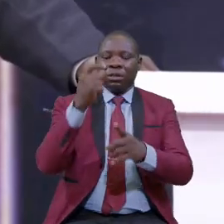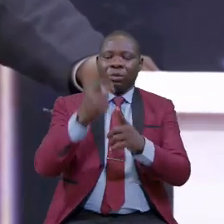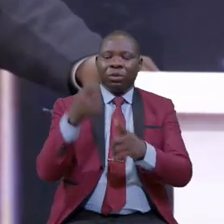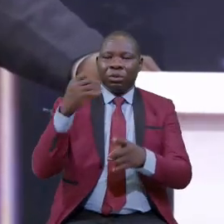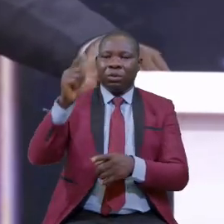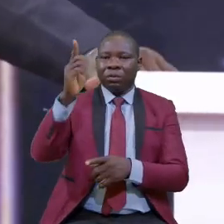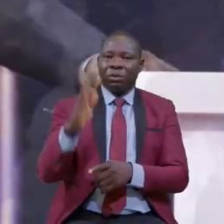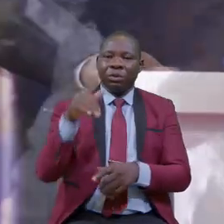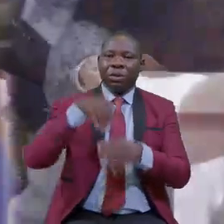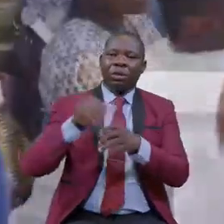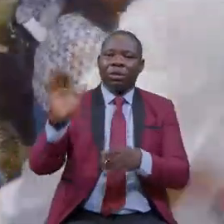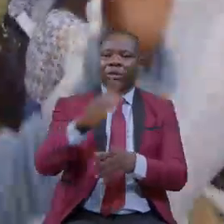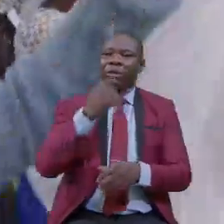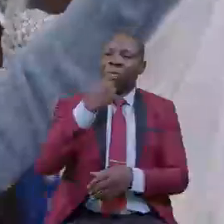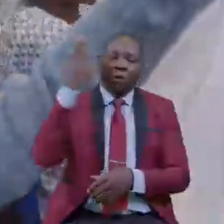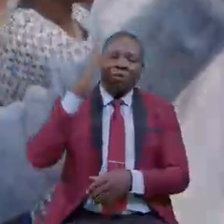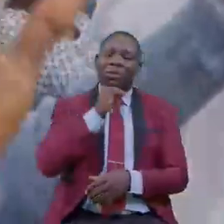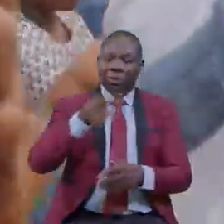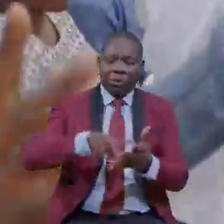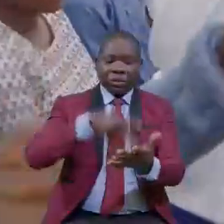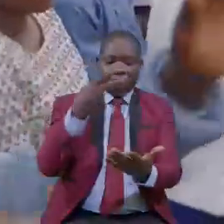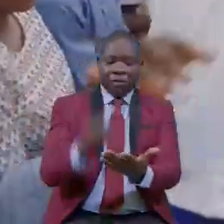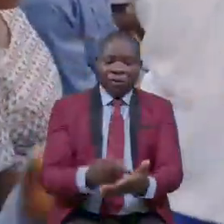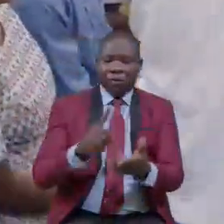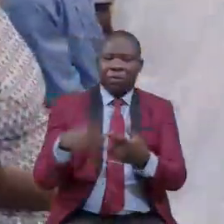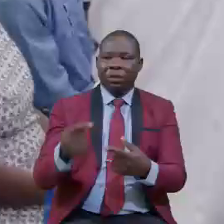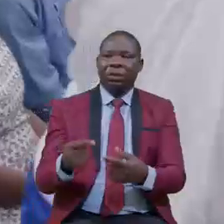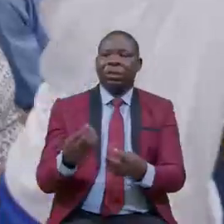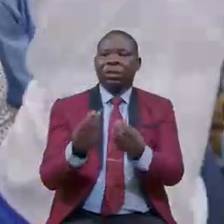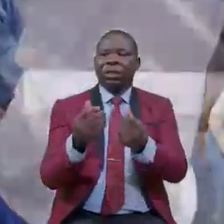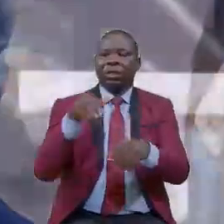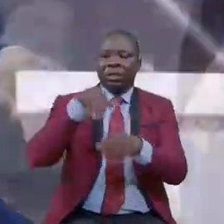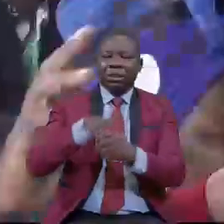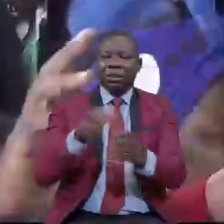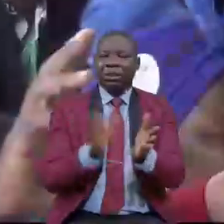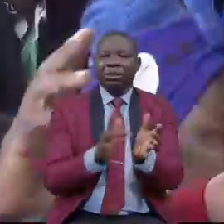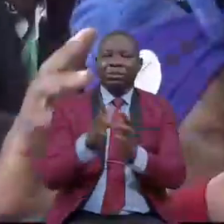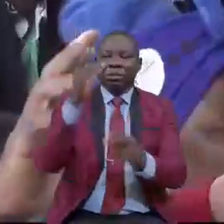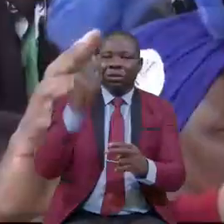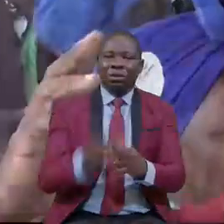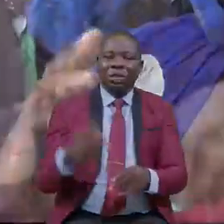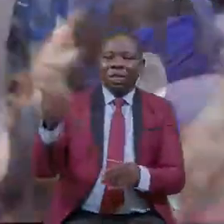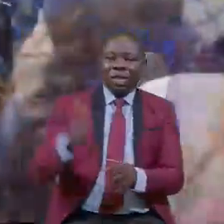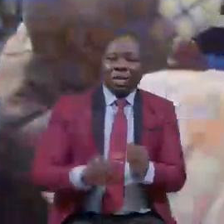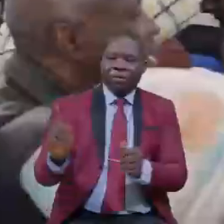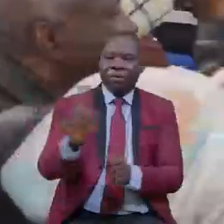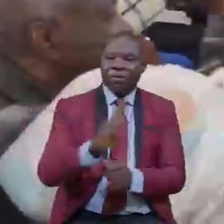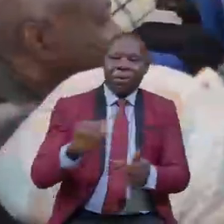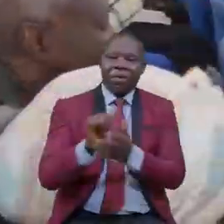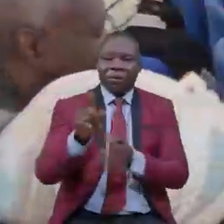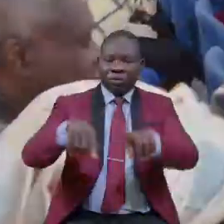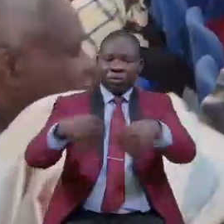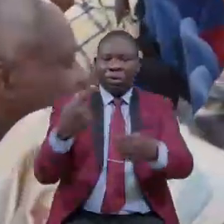mouth will not fall to the ground everywhere you go the Lord will go before